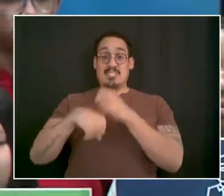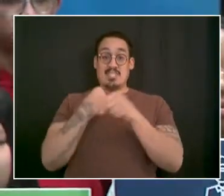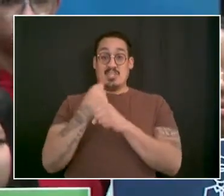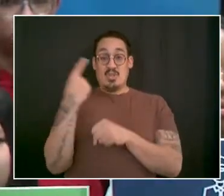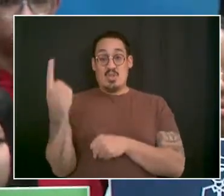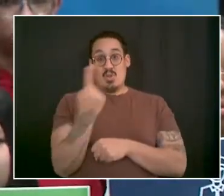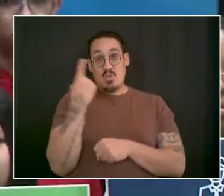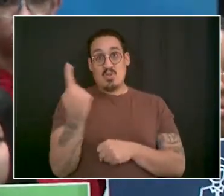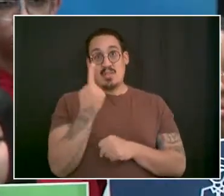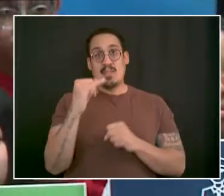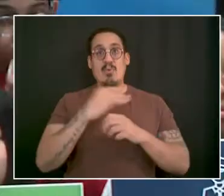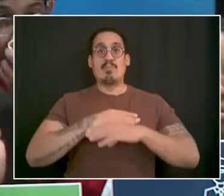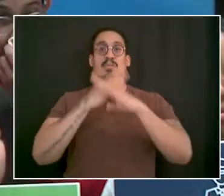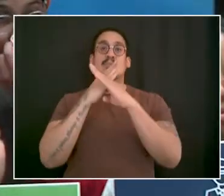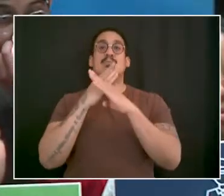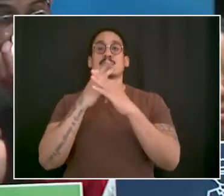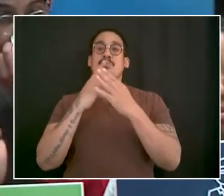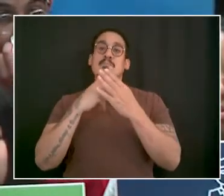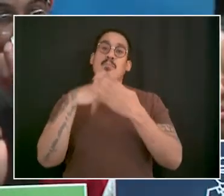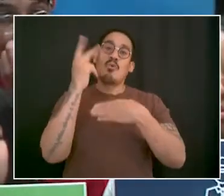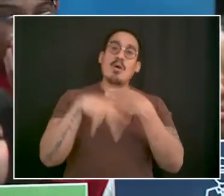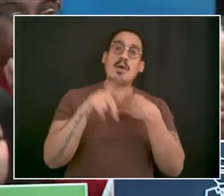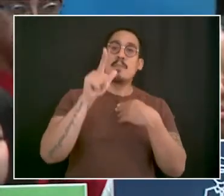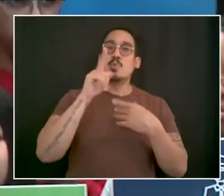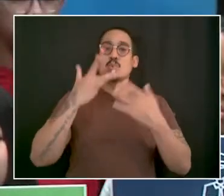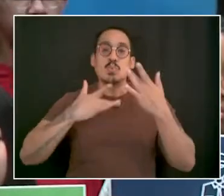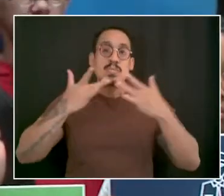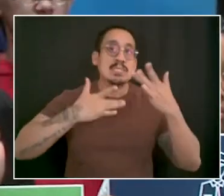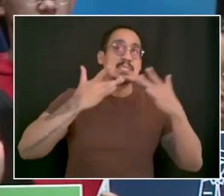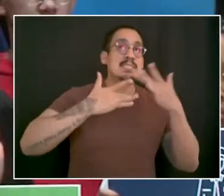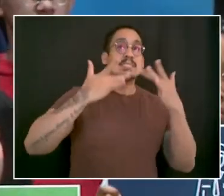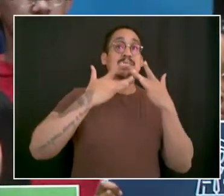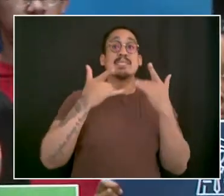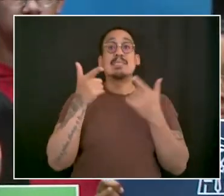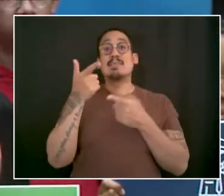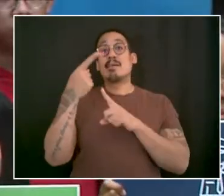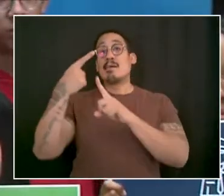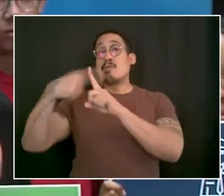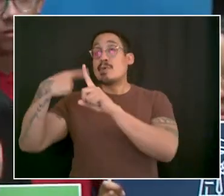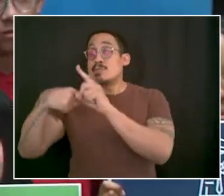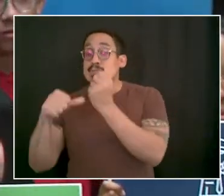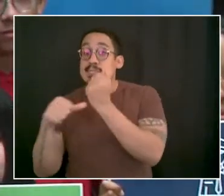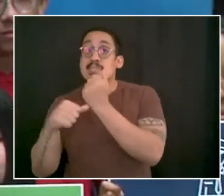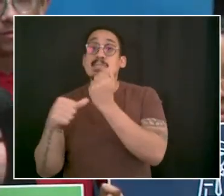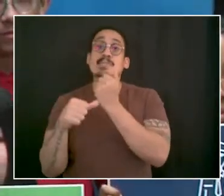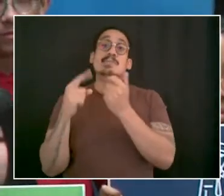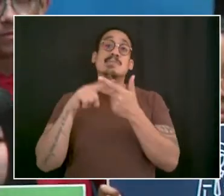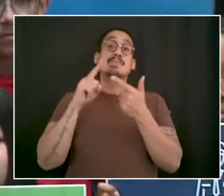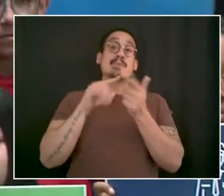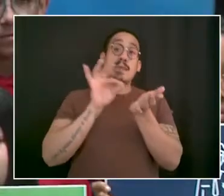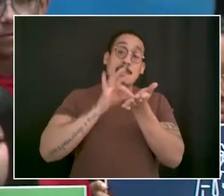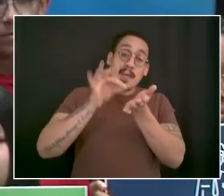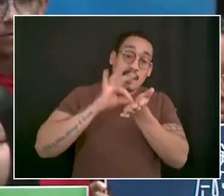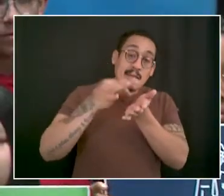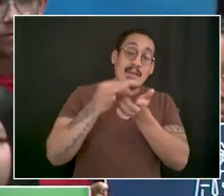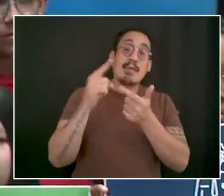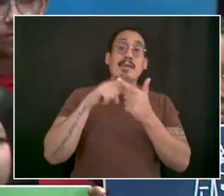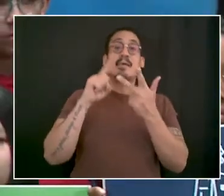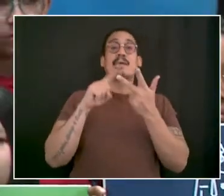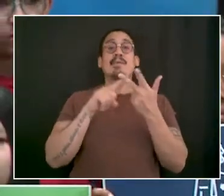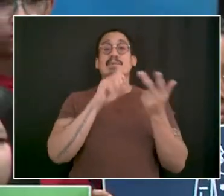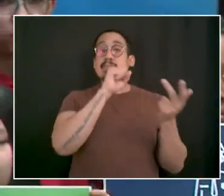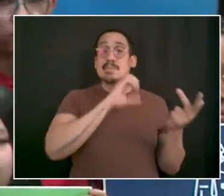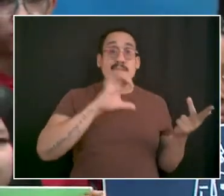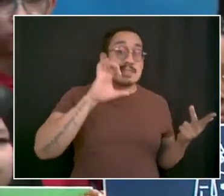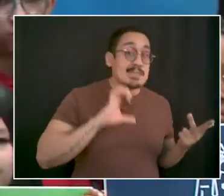budget cliffs. These include Medicaid, rental assistance, foster care services, social services for seniors, New York City's cash